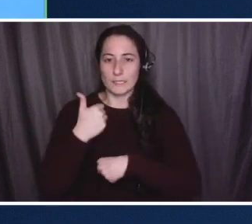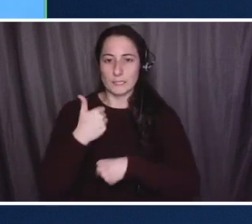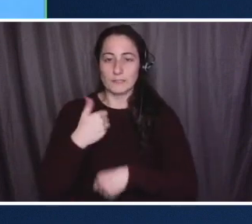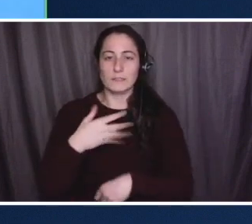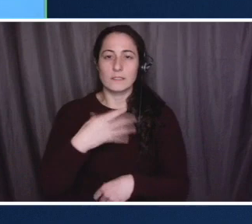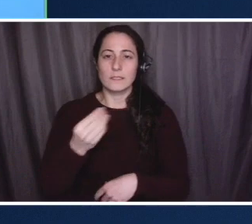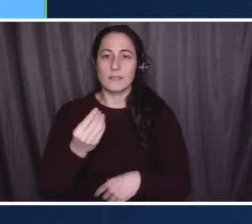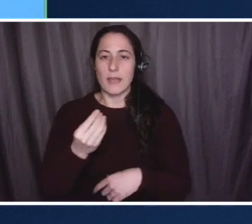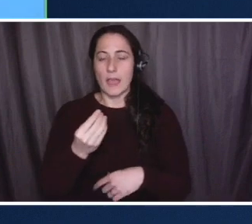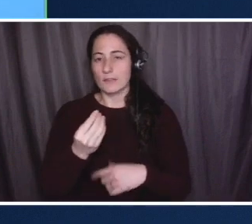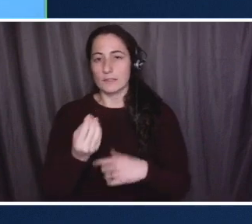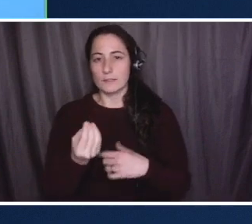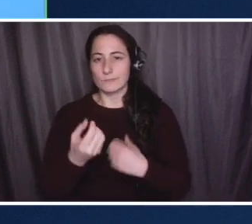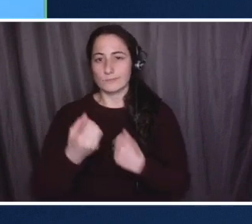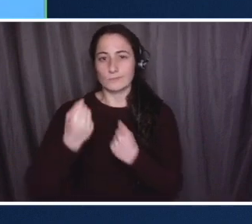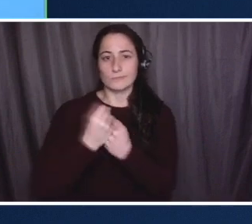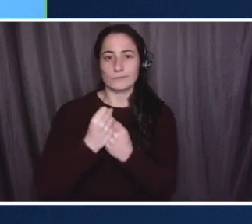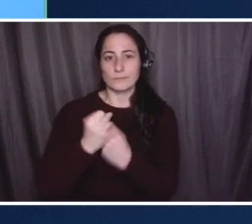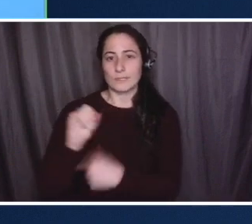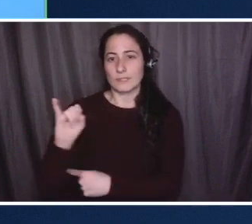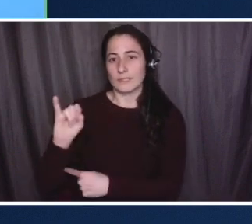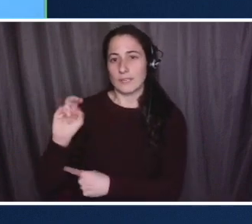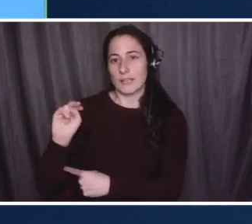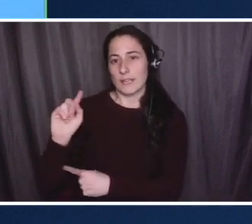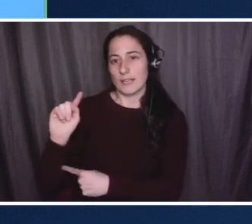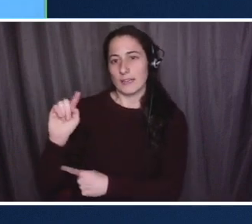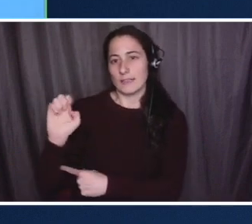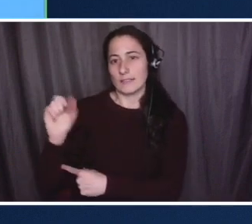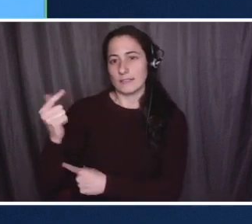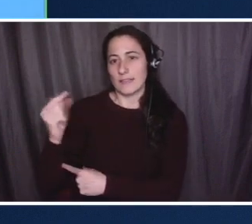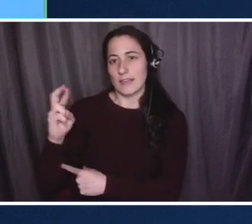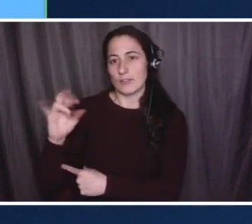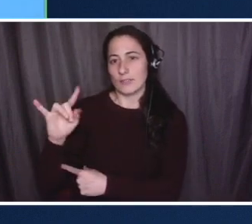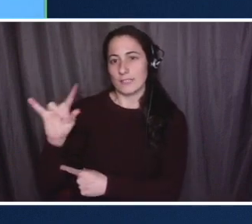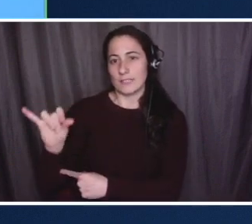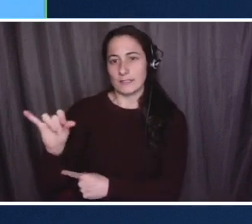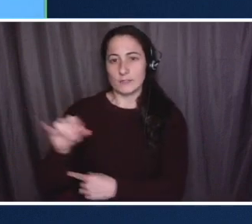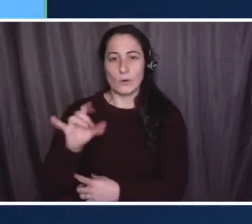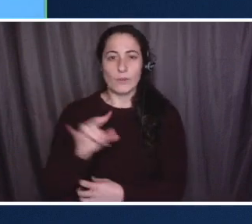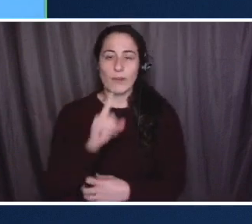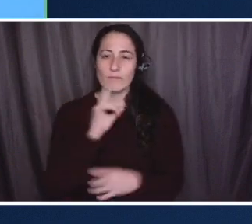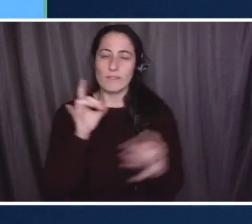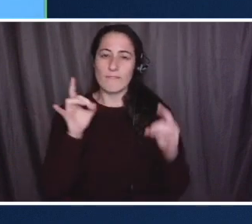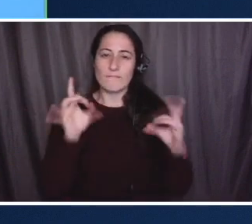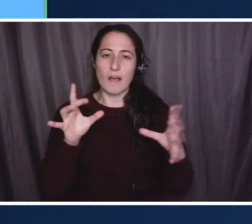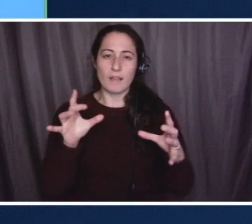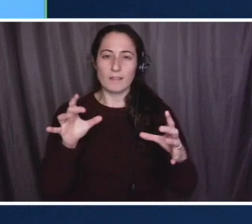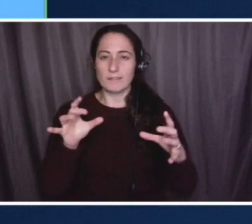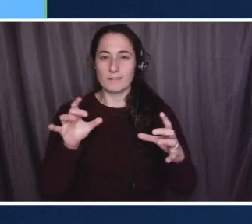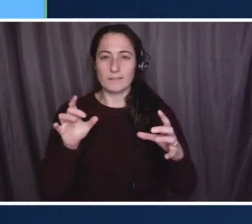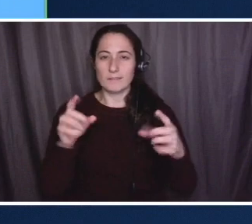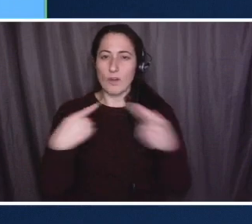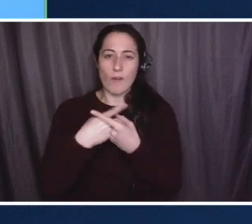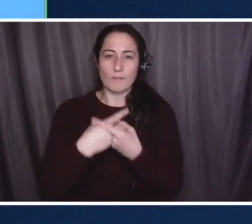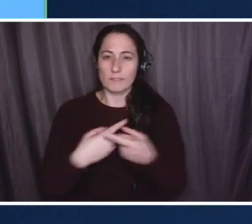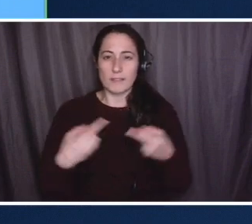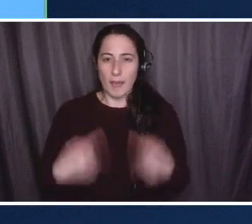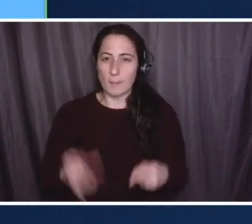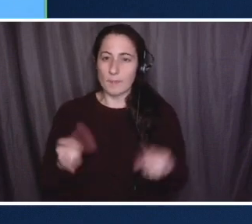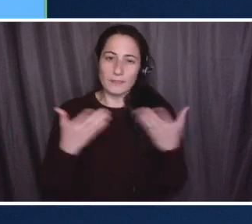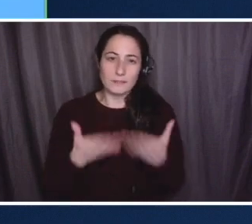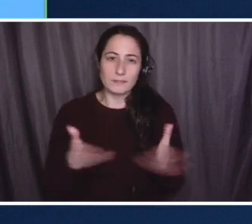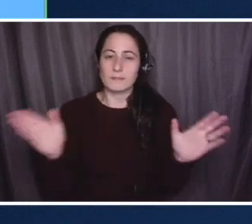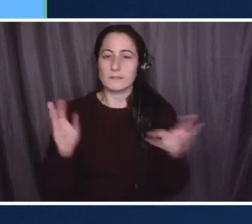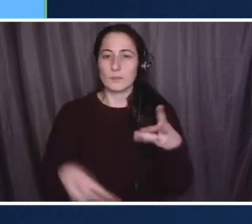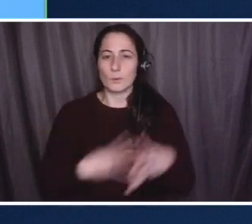I think that it says it all, because those violent conflicts, once again, are multiplying across the world, and we